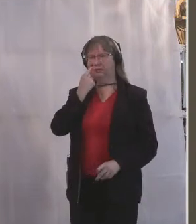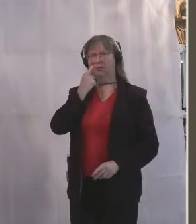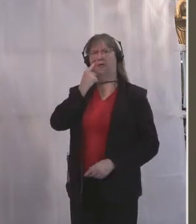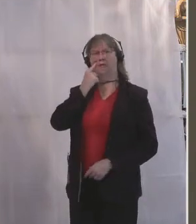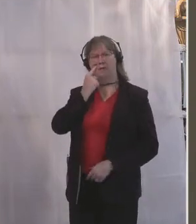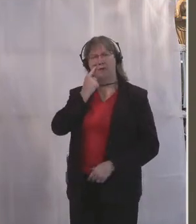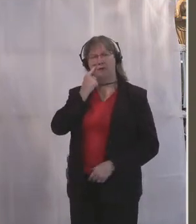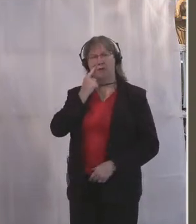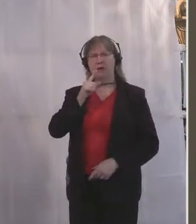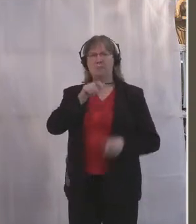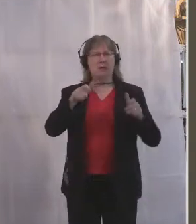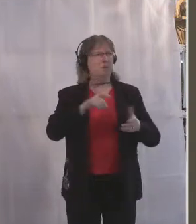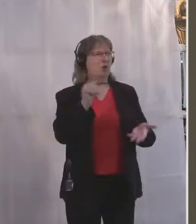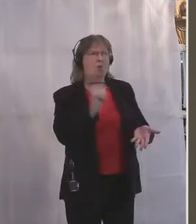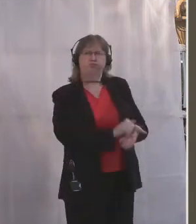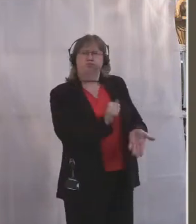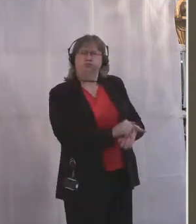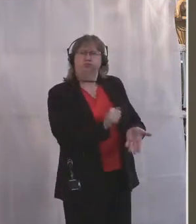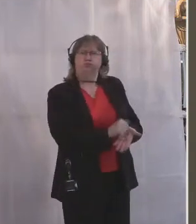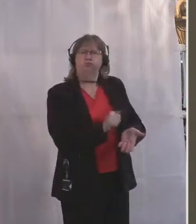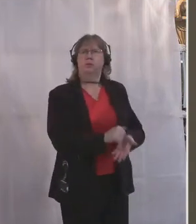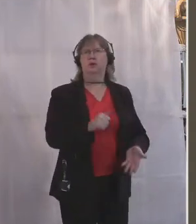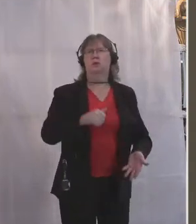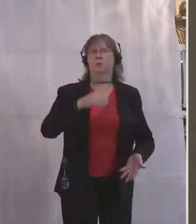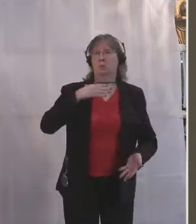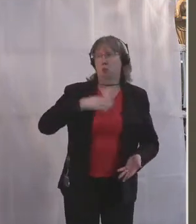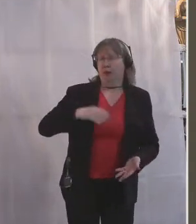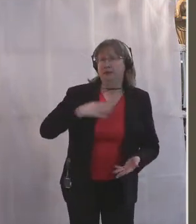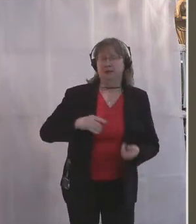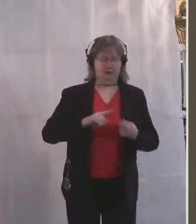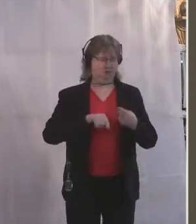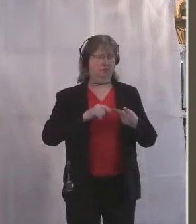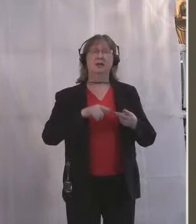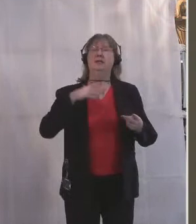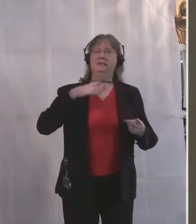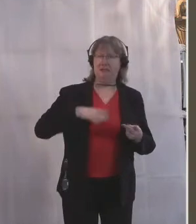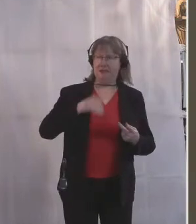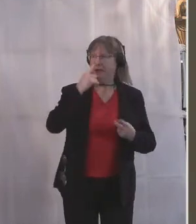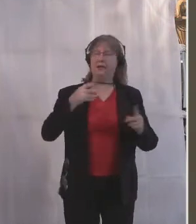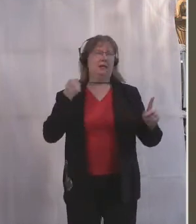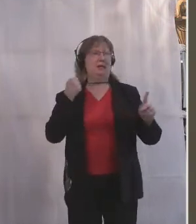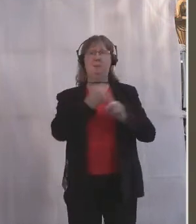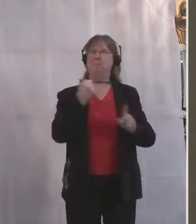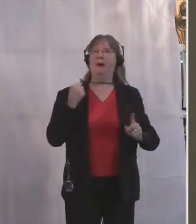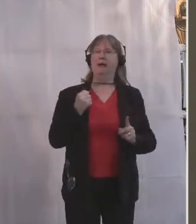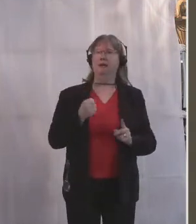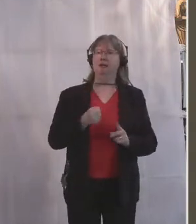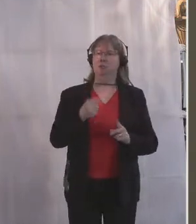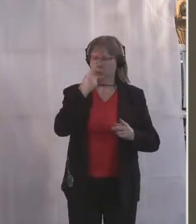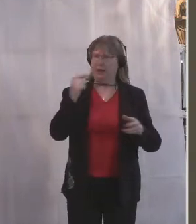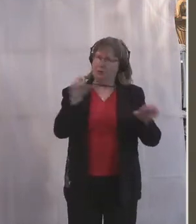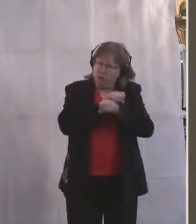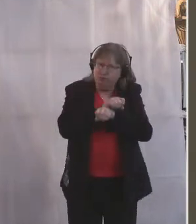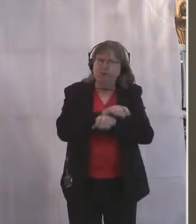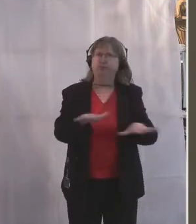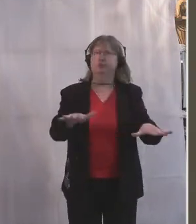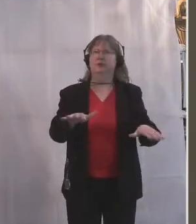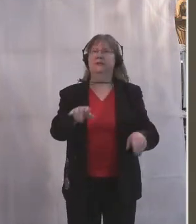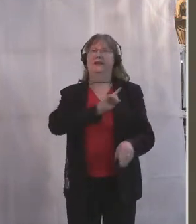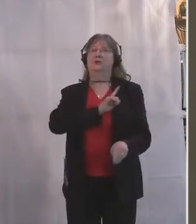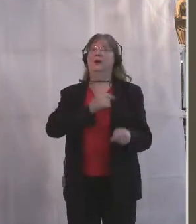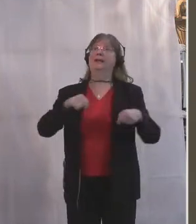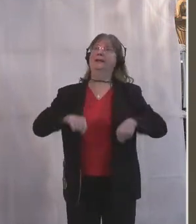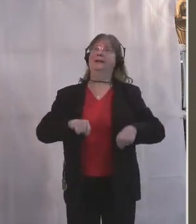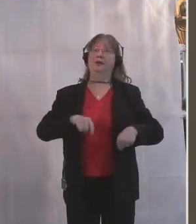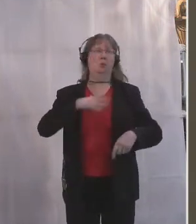this programme was needed, was wanted, and we could have a significant impact with the programme. And that is what we're here